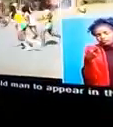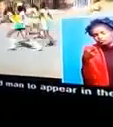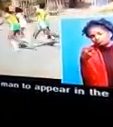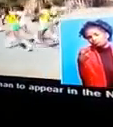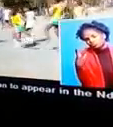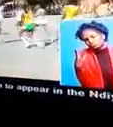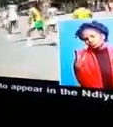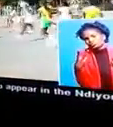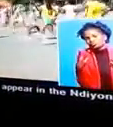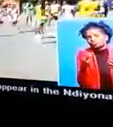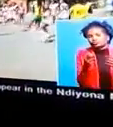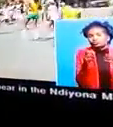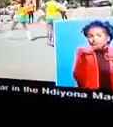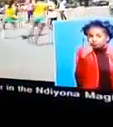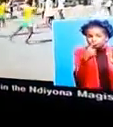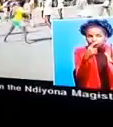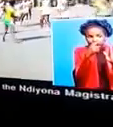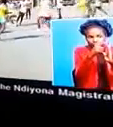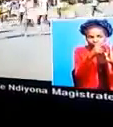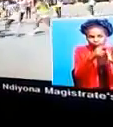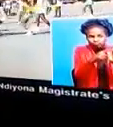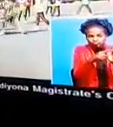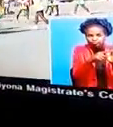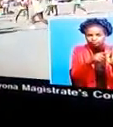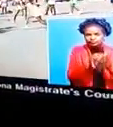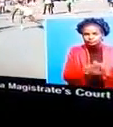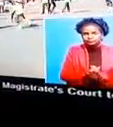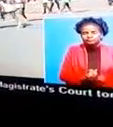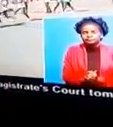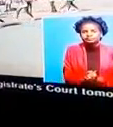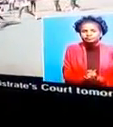third league lock standings just above Afrocat's C team.